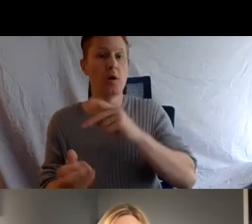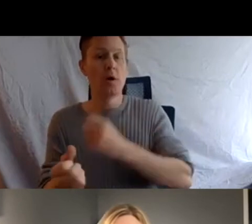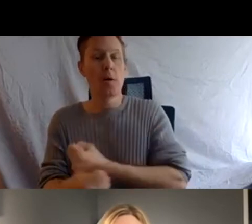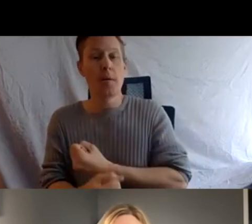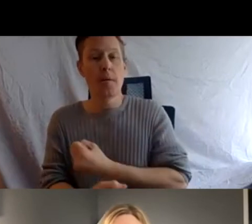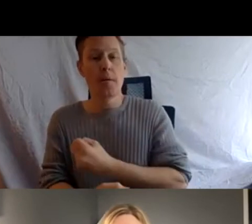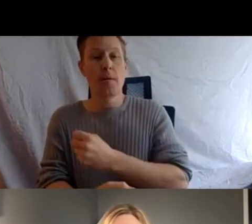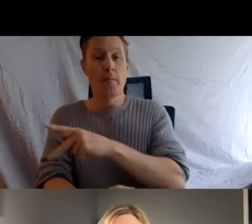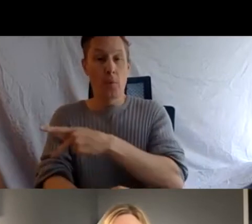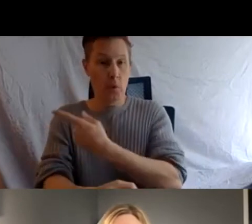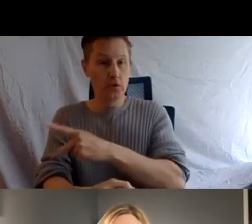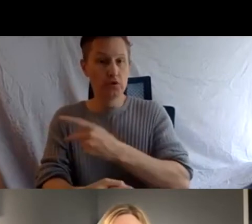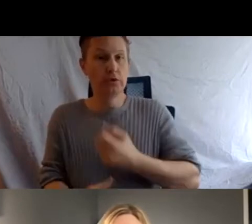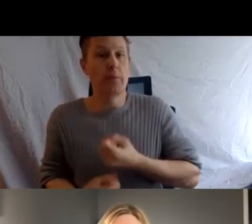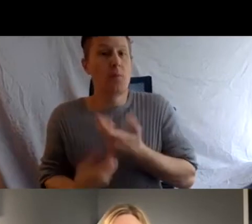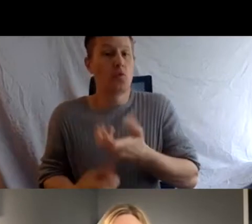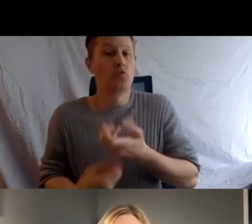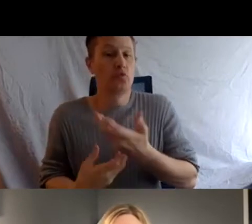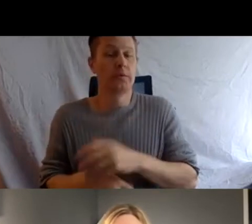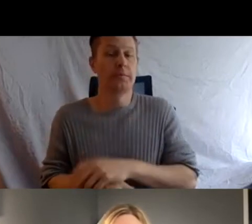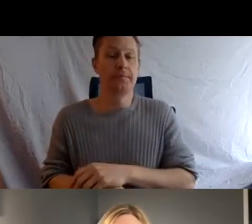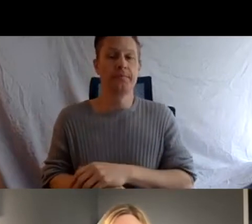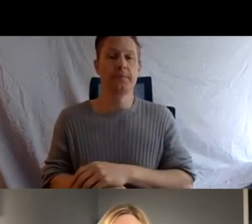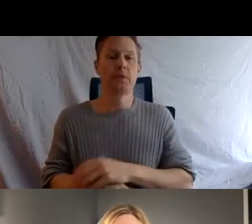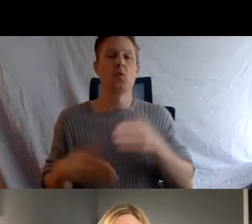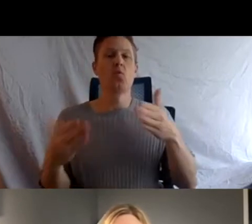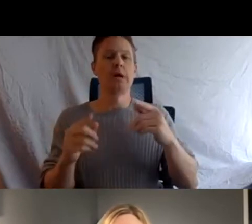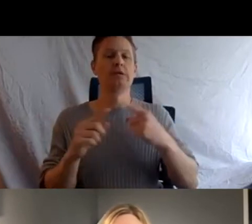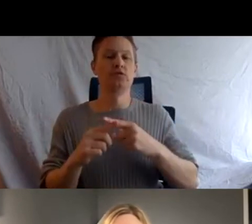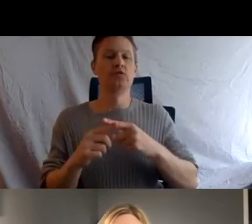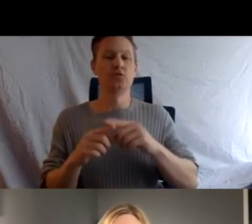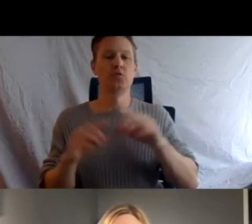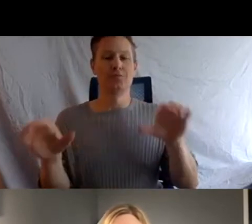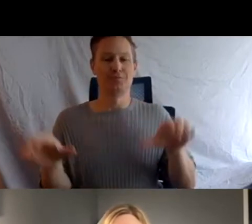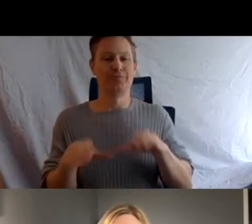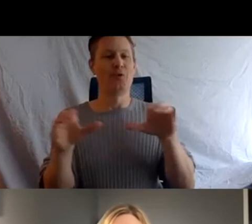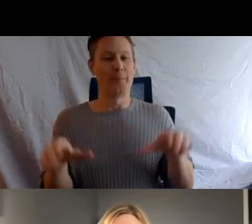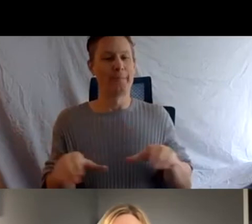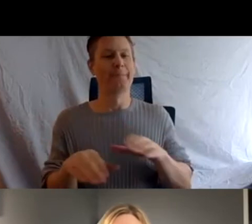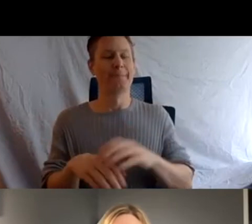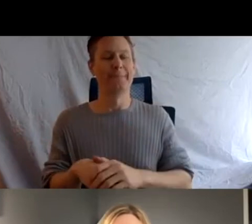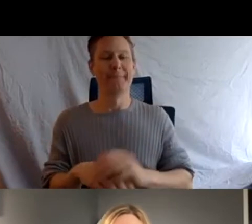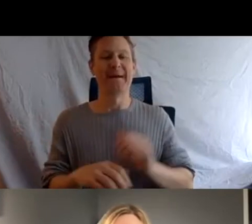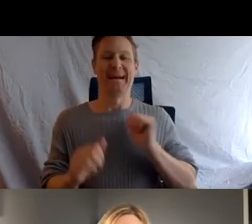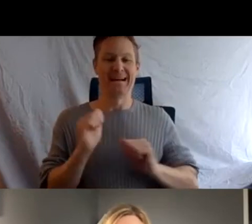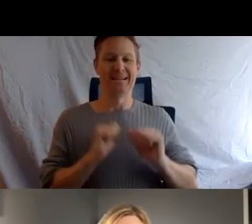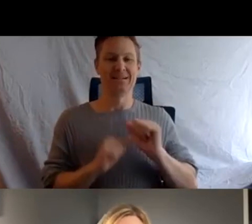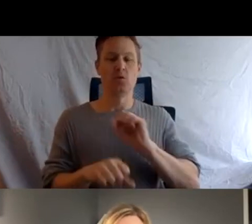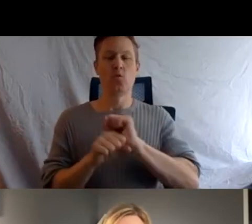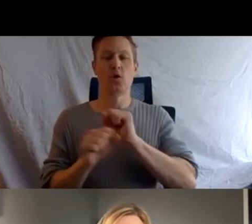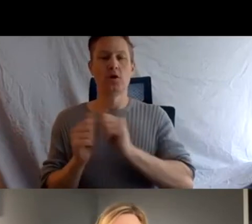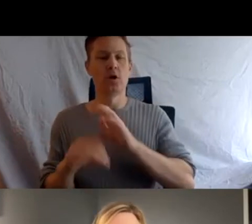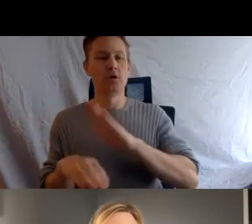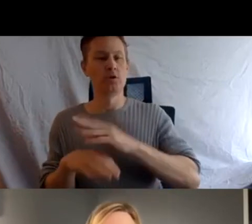all different type of things that you can find ways to perform and work on your voice, and